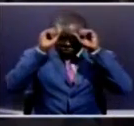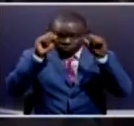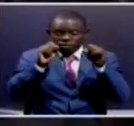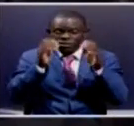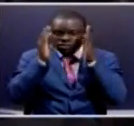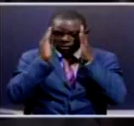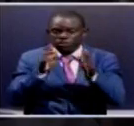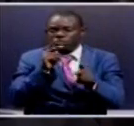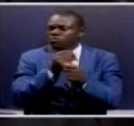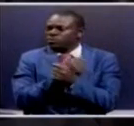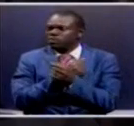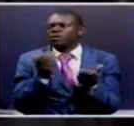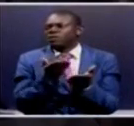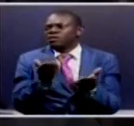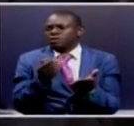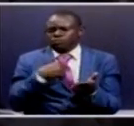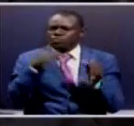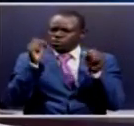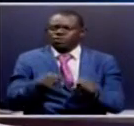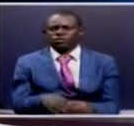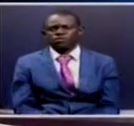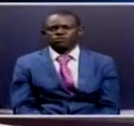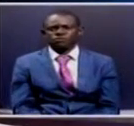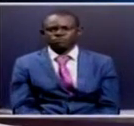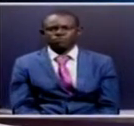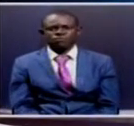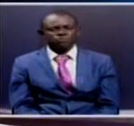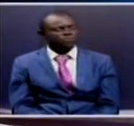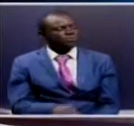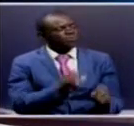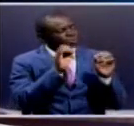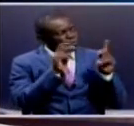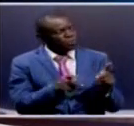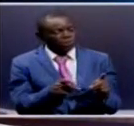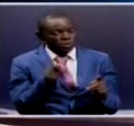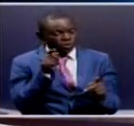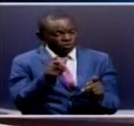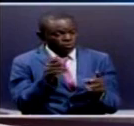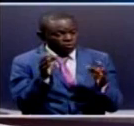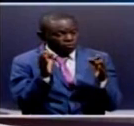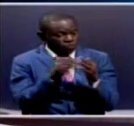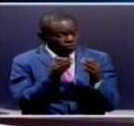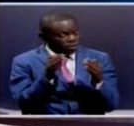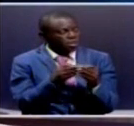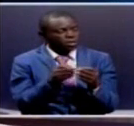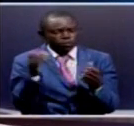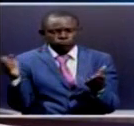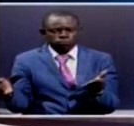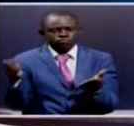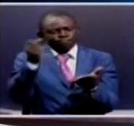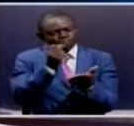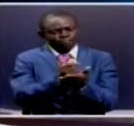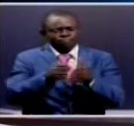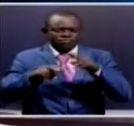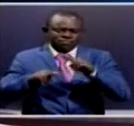this process. Let's look at the appointment of the chairperson for this forum, and it vests the powers into the president.